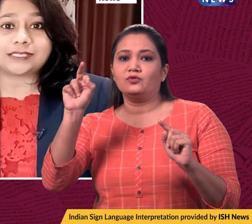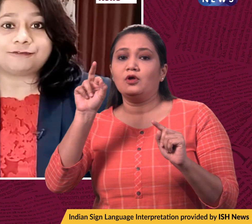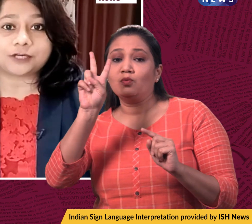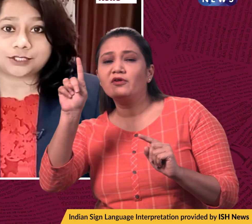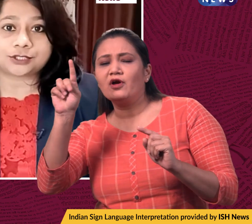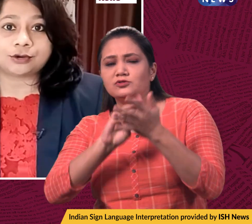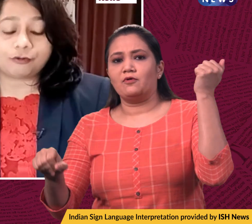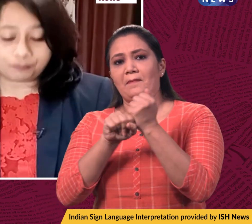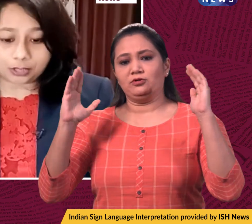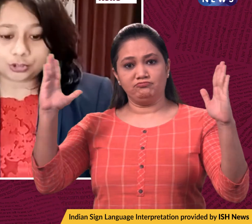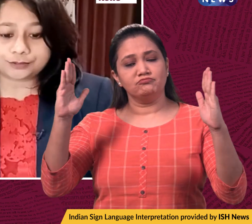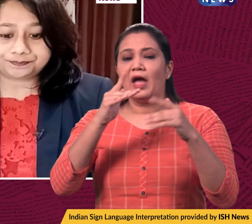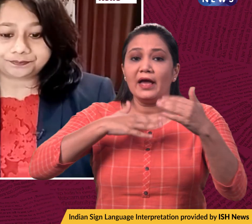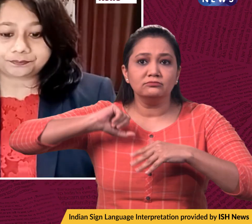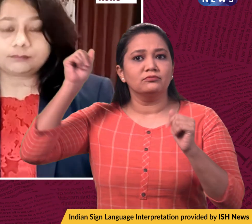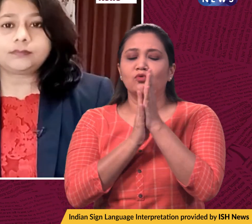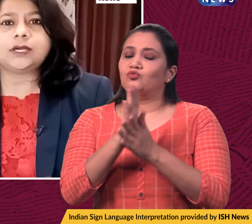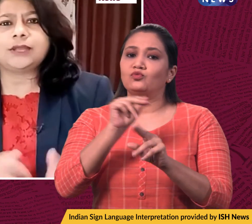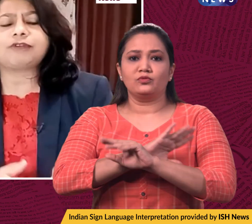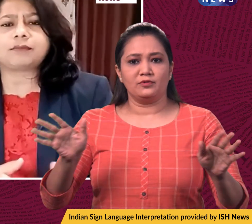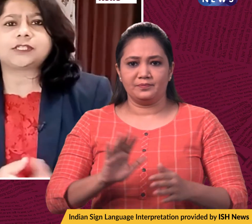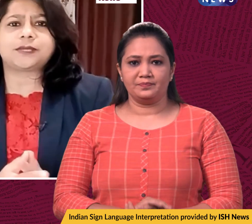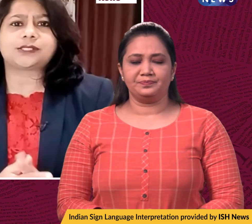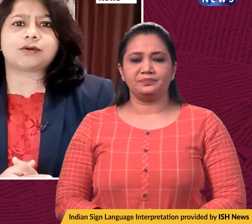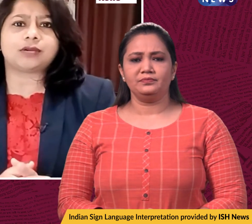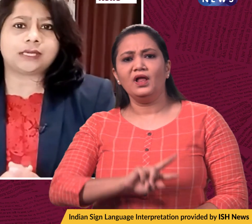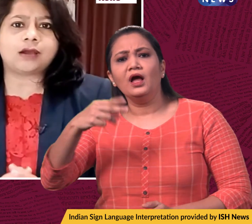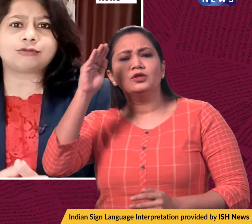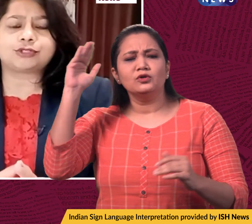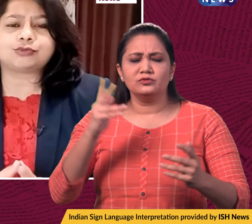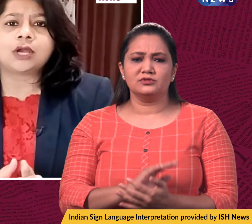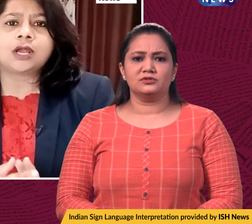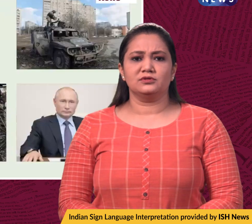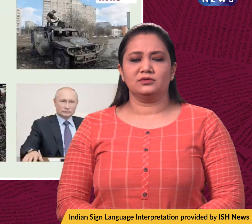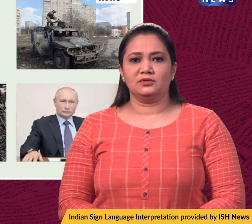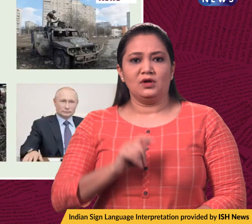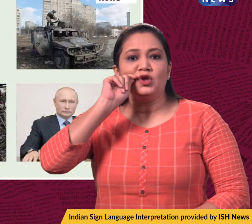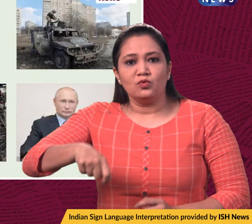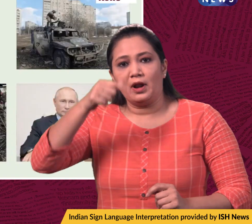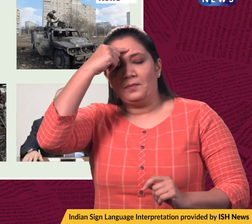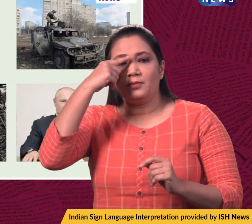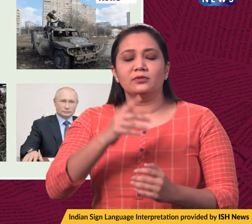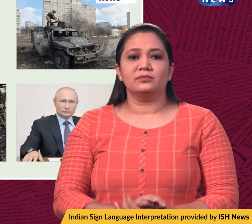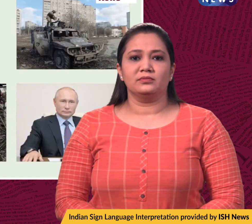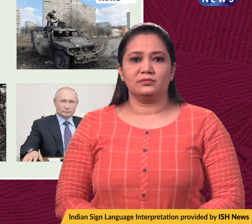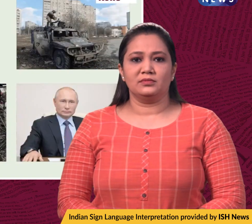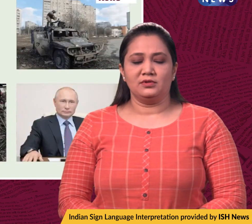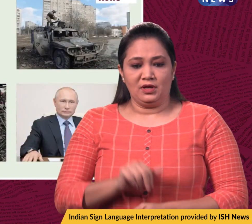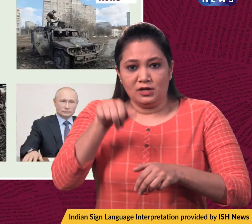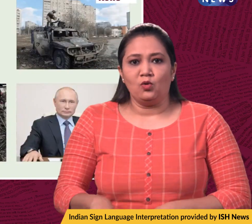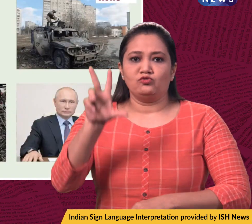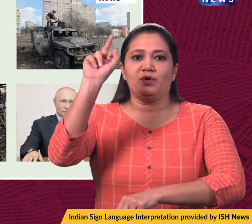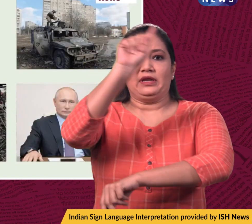the 21st of March. Away from this big story now to Ukraine crisis, it is